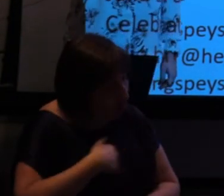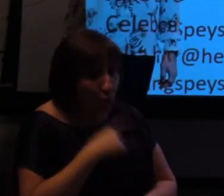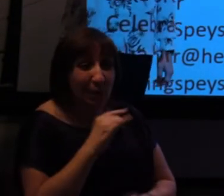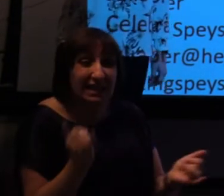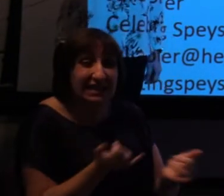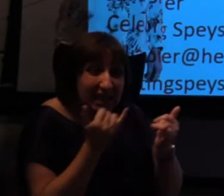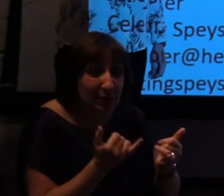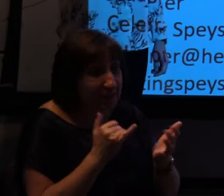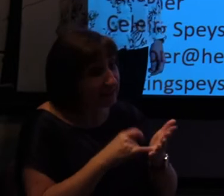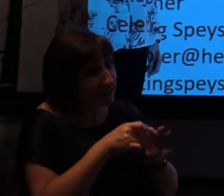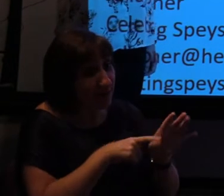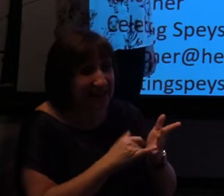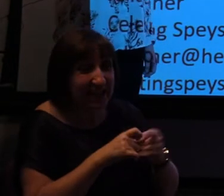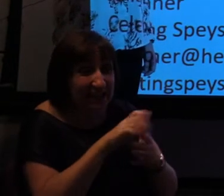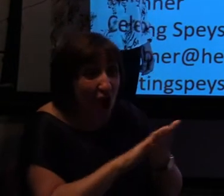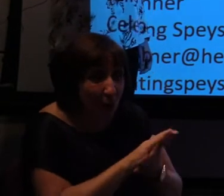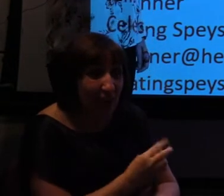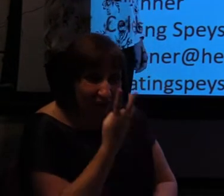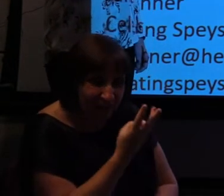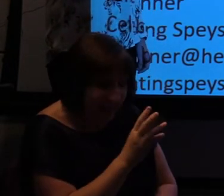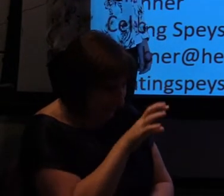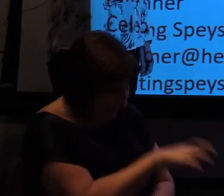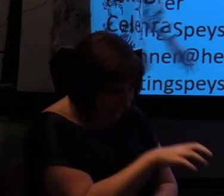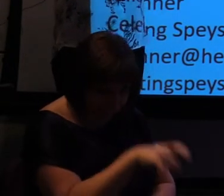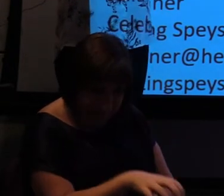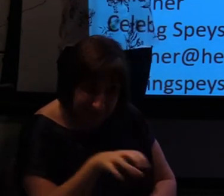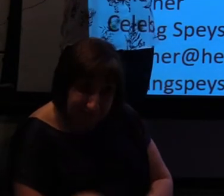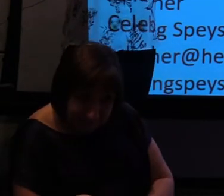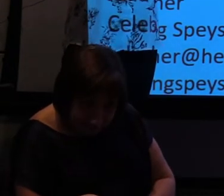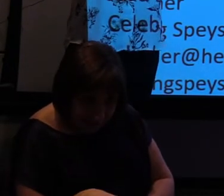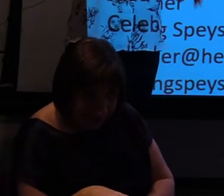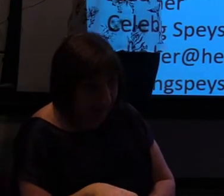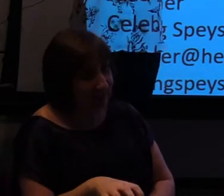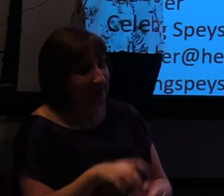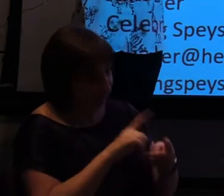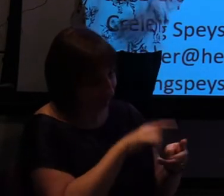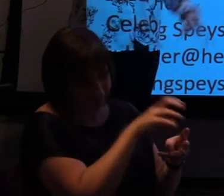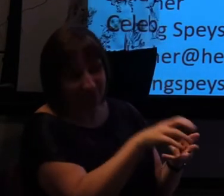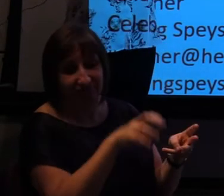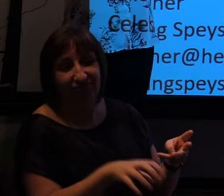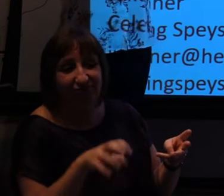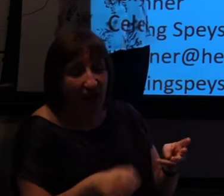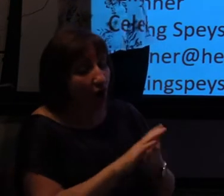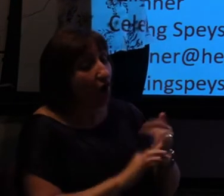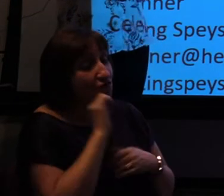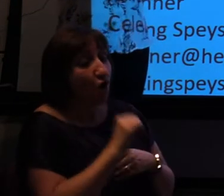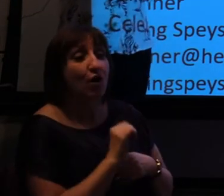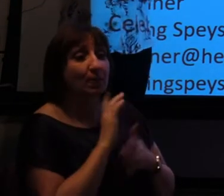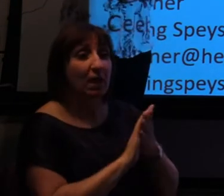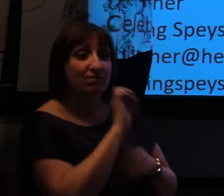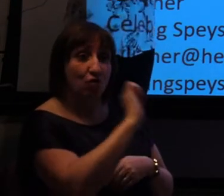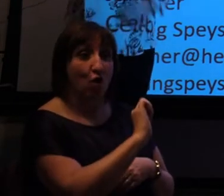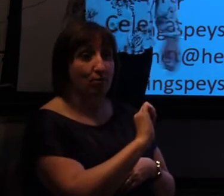Celebrating Speeside, we actually mean three distinct geographical areas, Badenow, Strathsby and Speeside, from the source to the